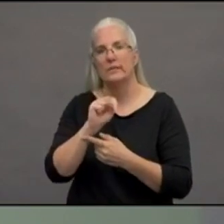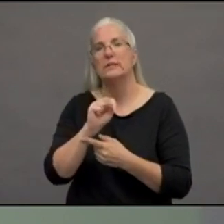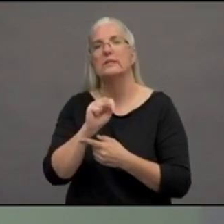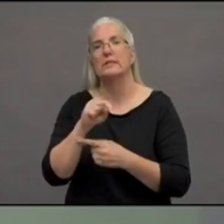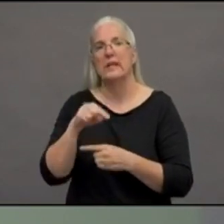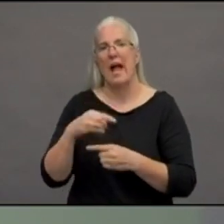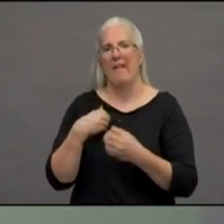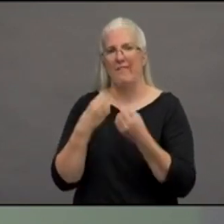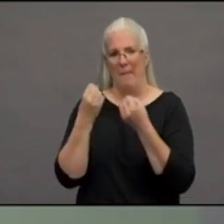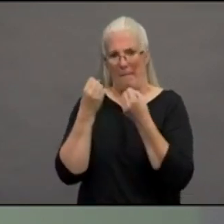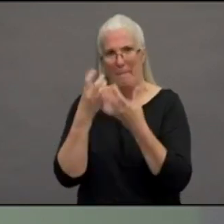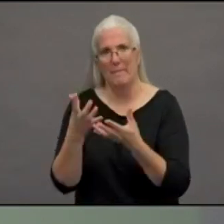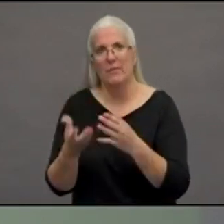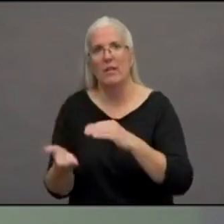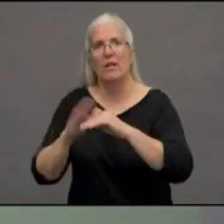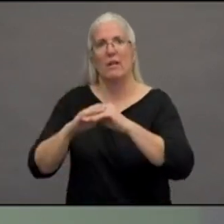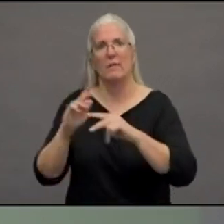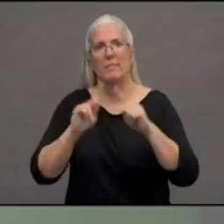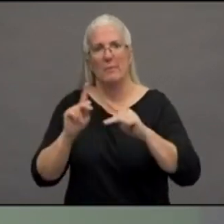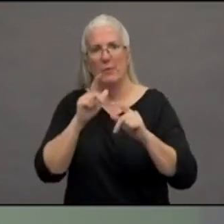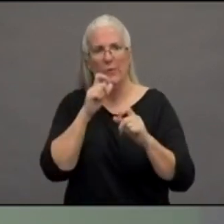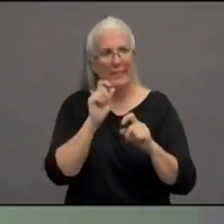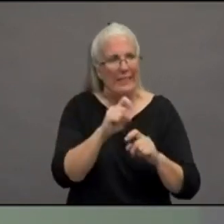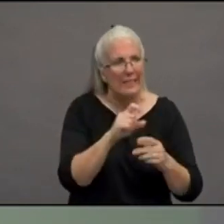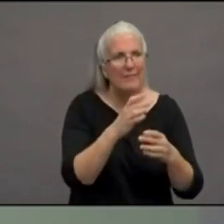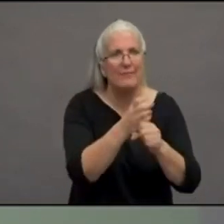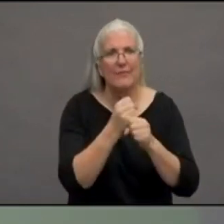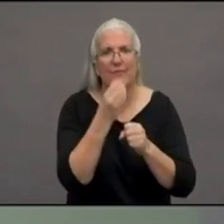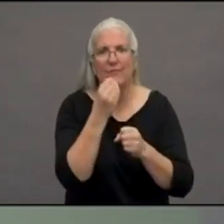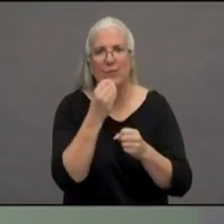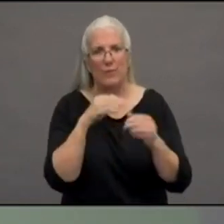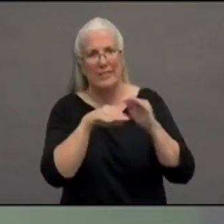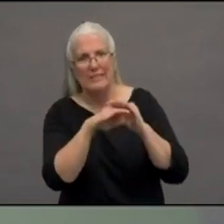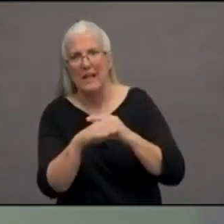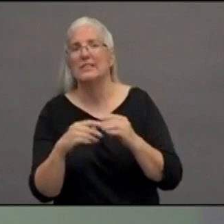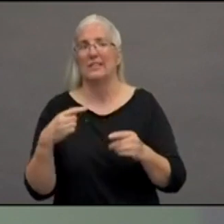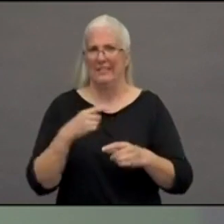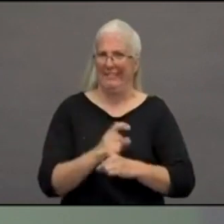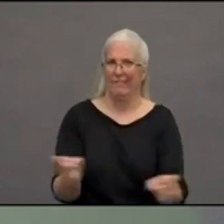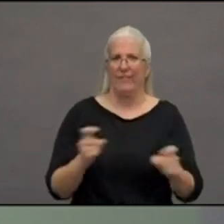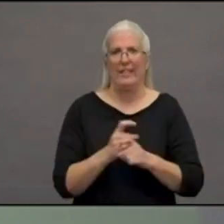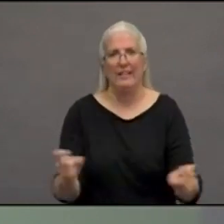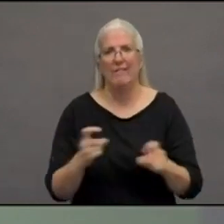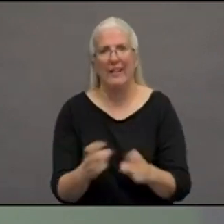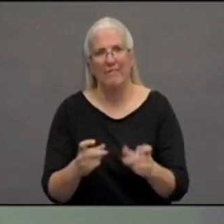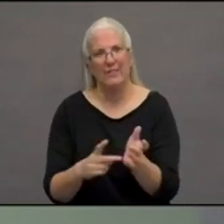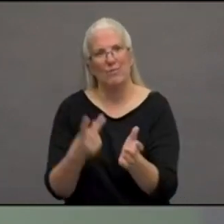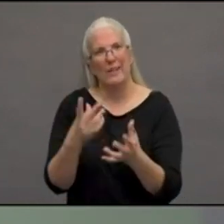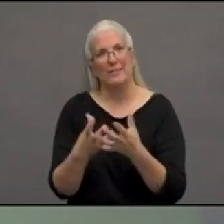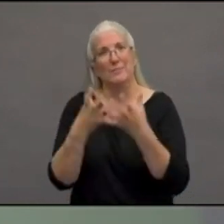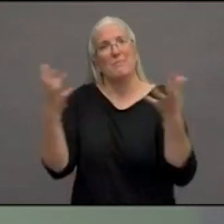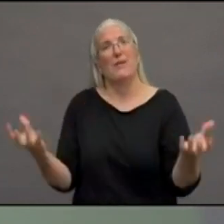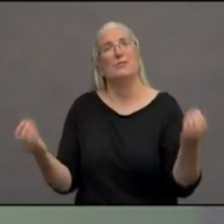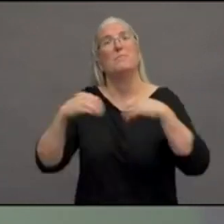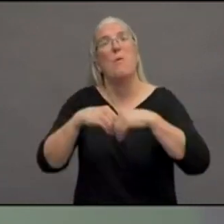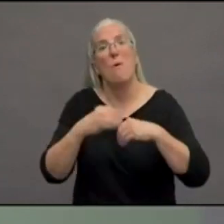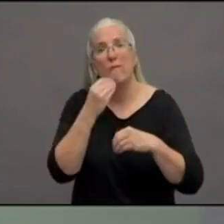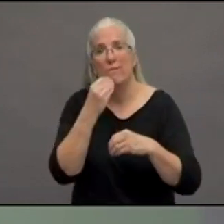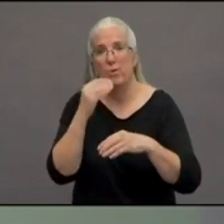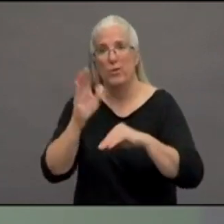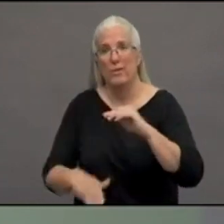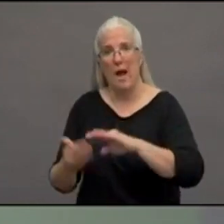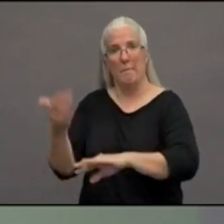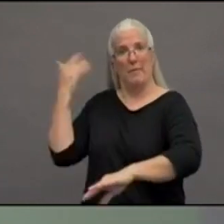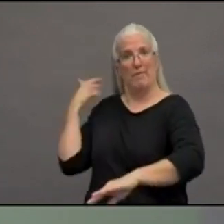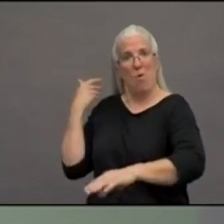distributions, accessing food, and they're also giving about twice as much poundage of food out. So it's a real problem,